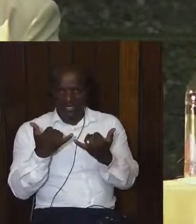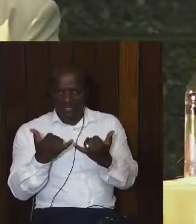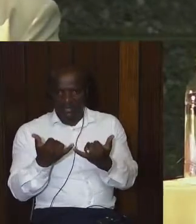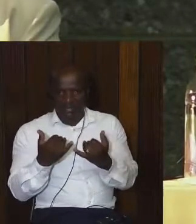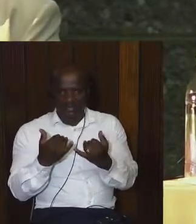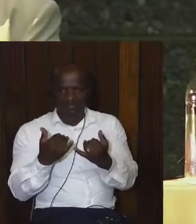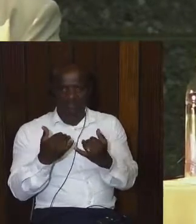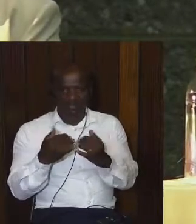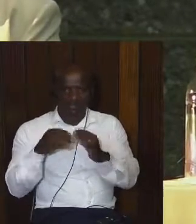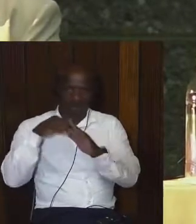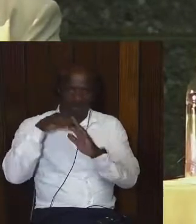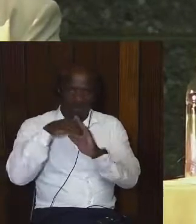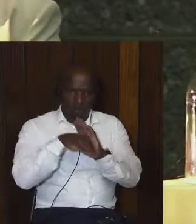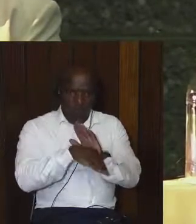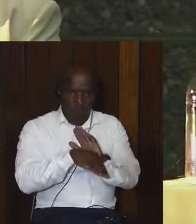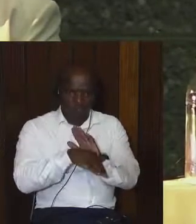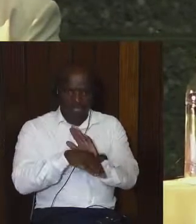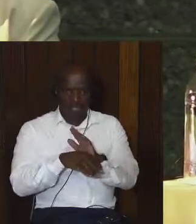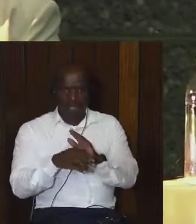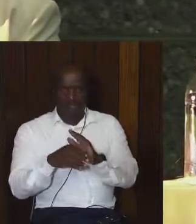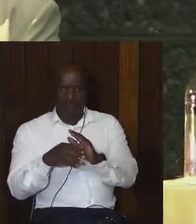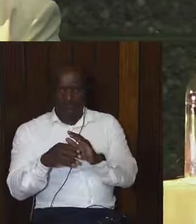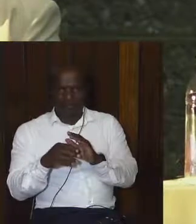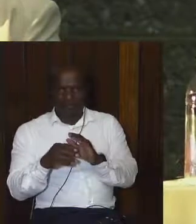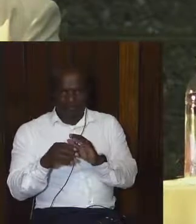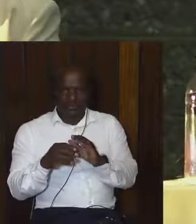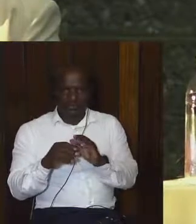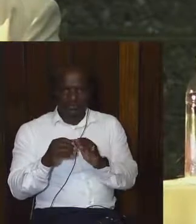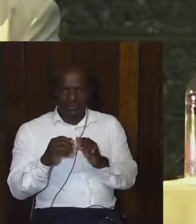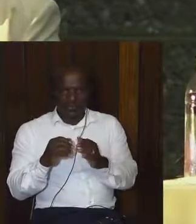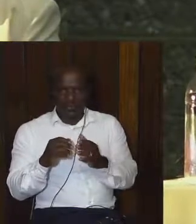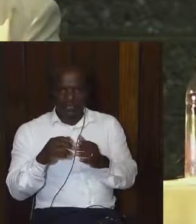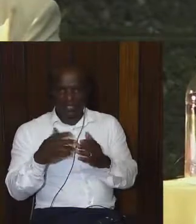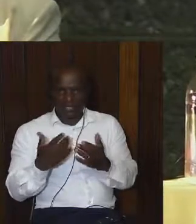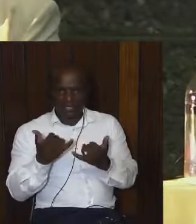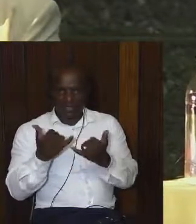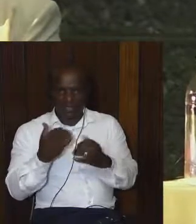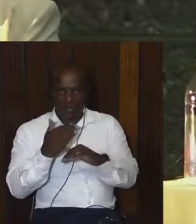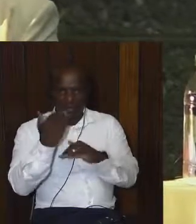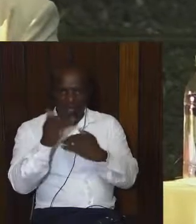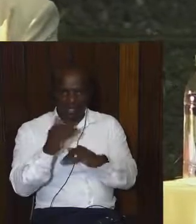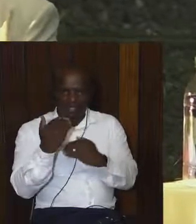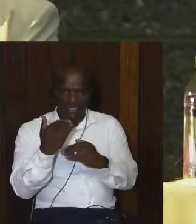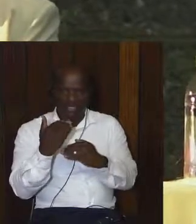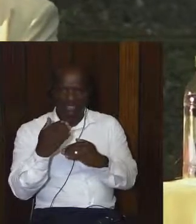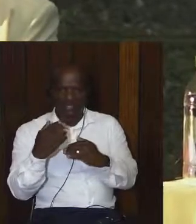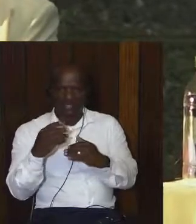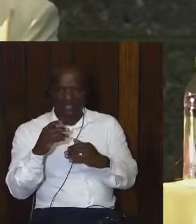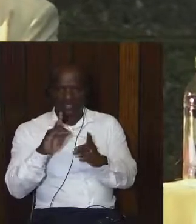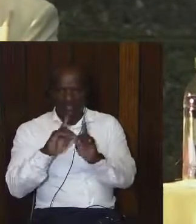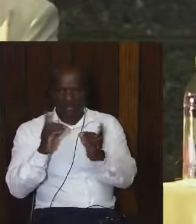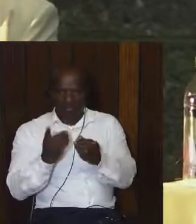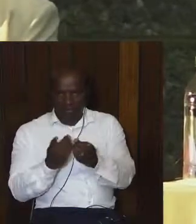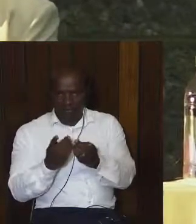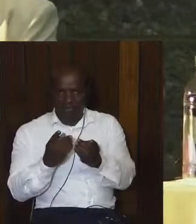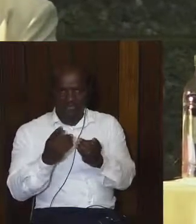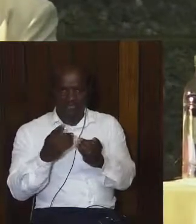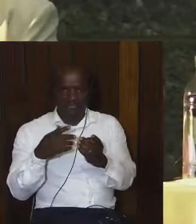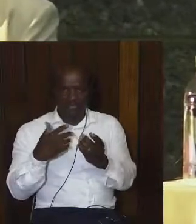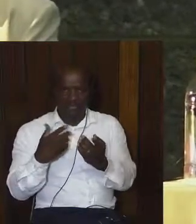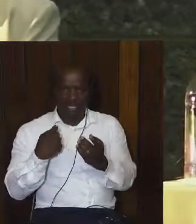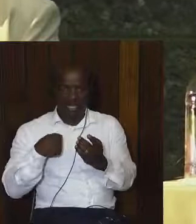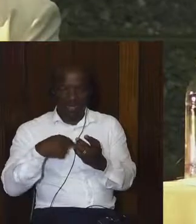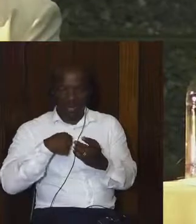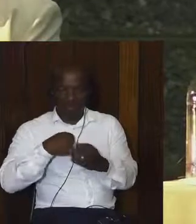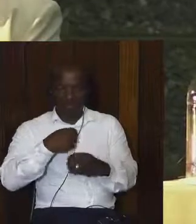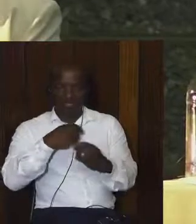significantly. And Chair, it was not in the budget. We have not budgeted for that, but we also thought as a department, it is our entity.